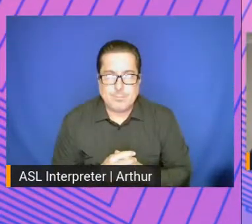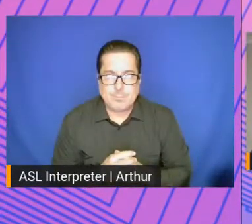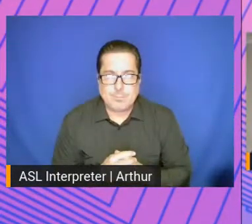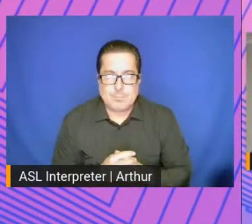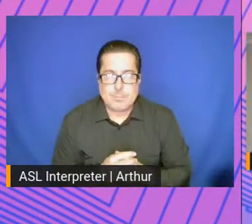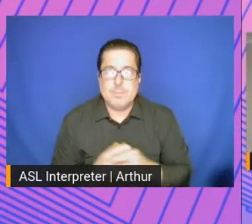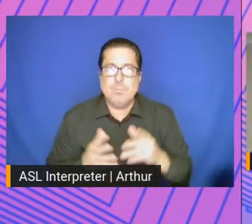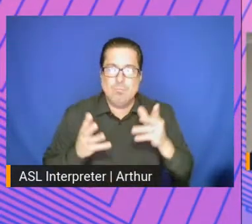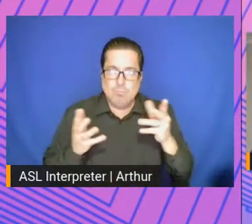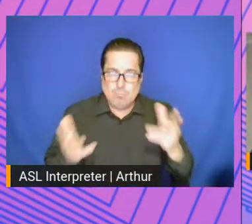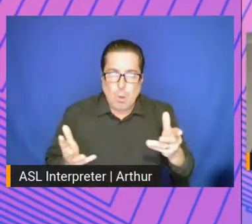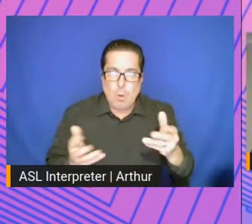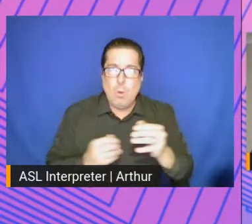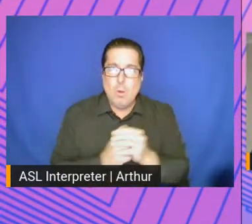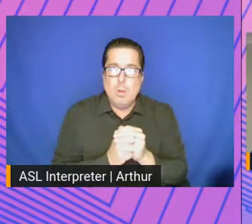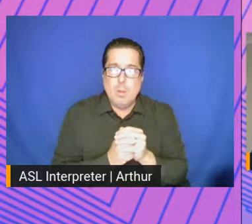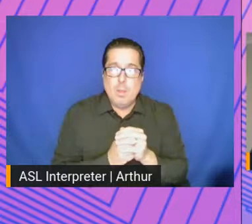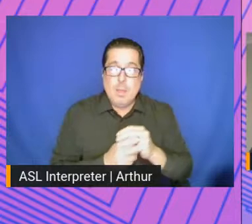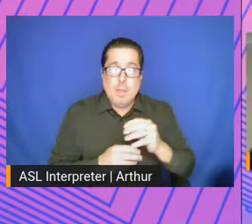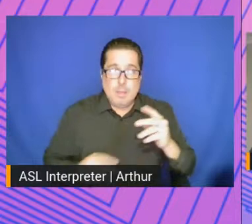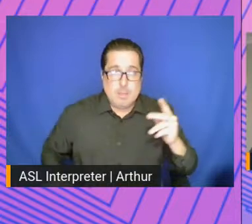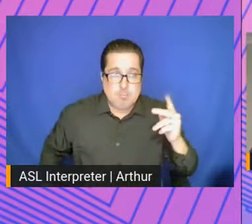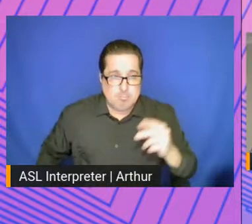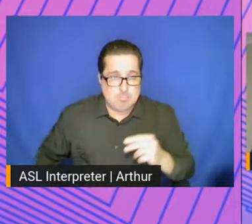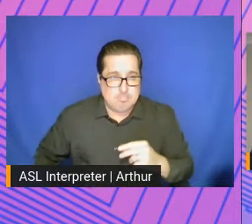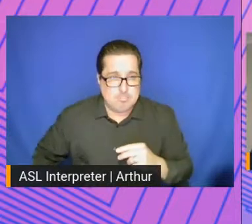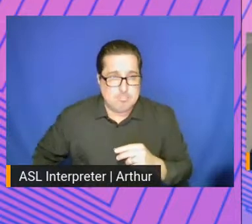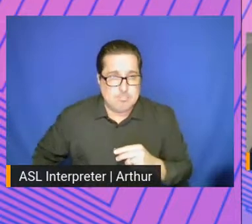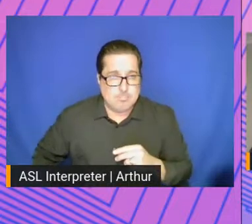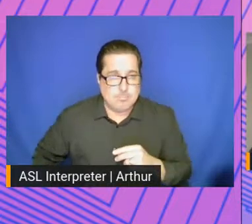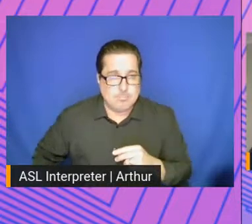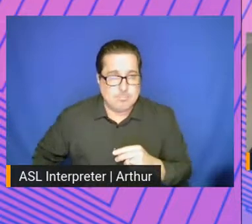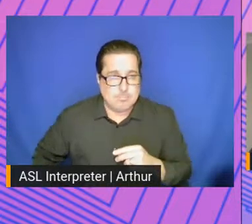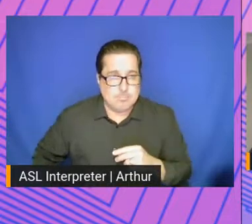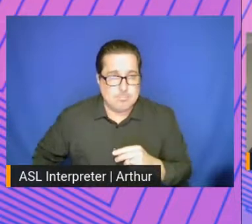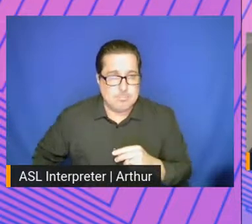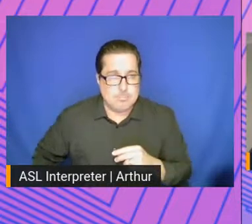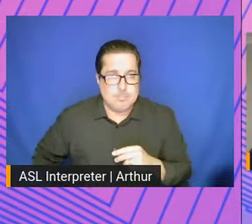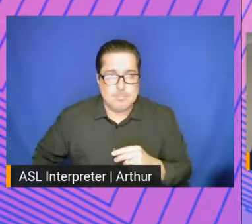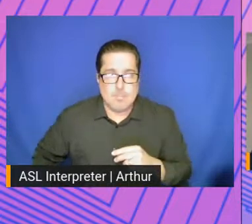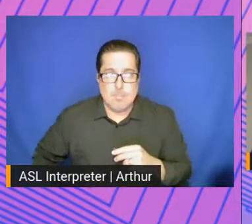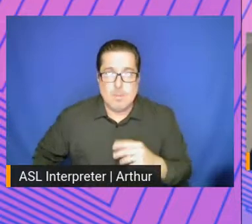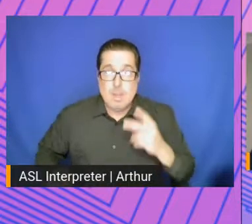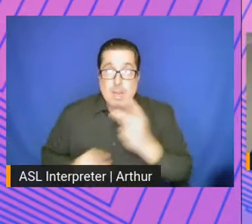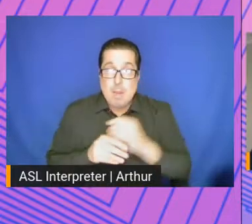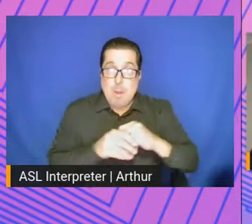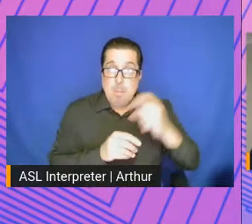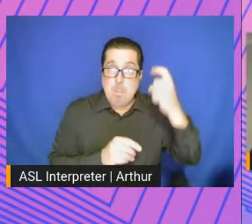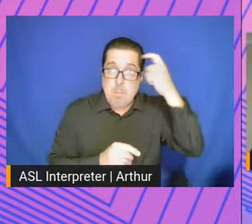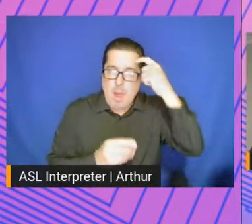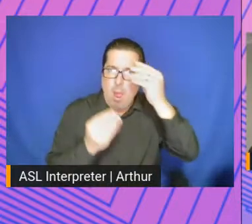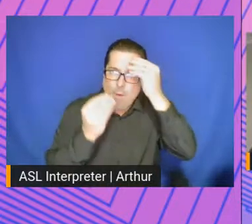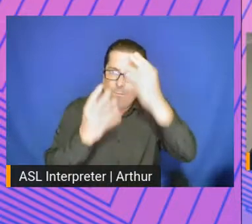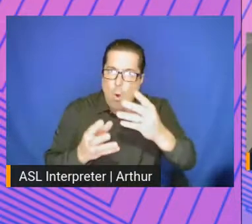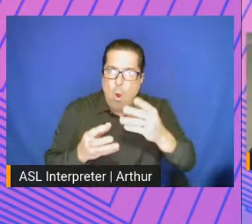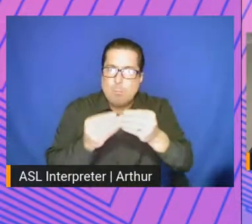And so keeping that in mind, that should then inform the different solutions or measures or steps that you take to secure it. And so this